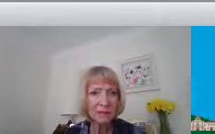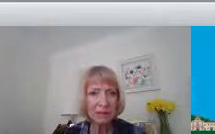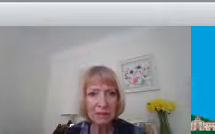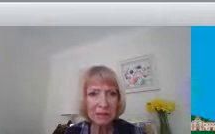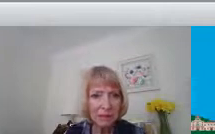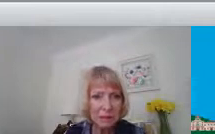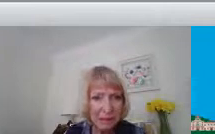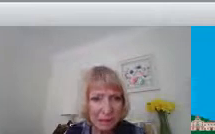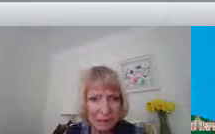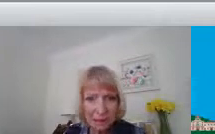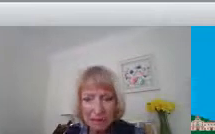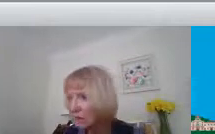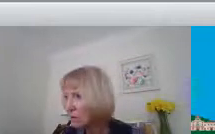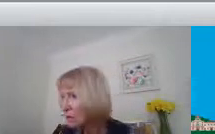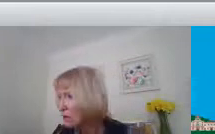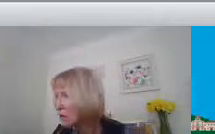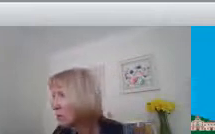please.